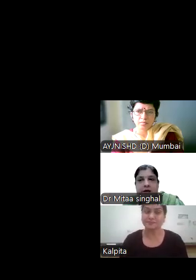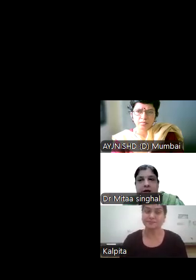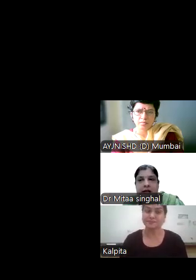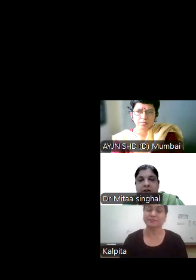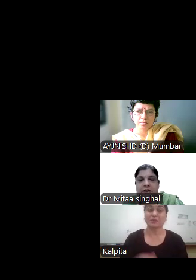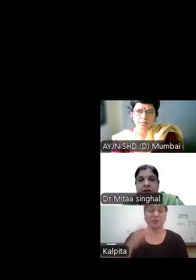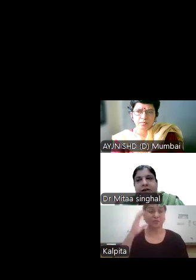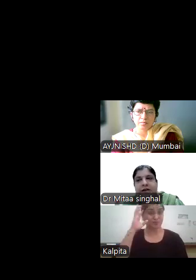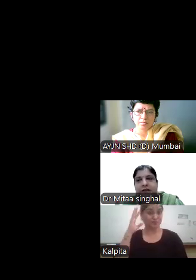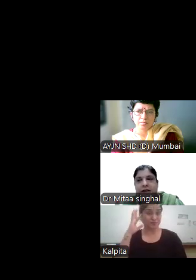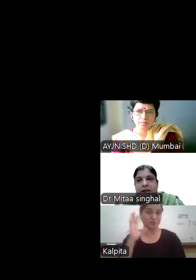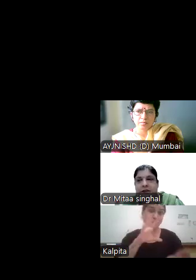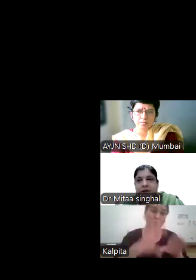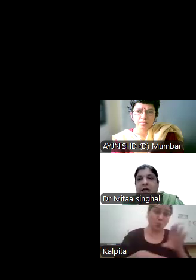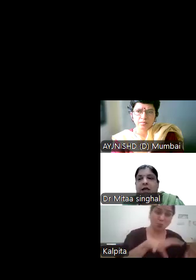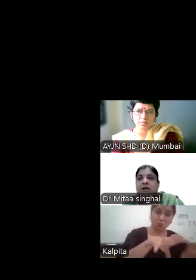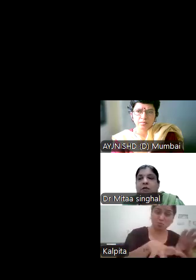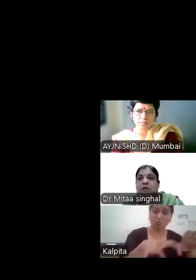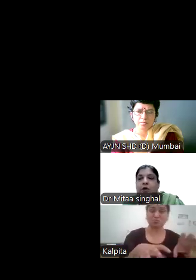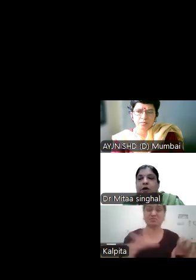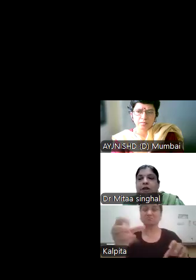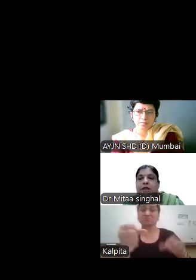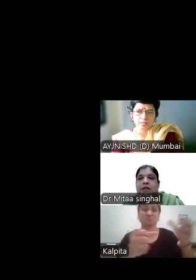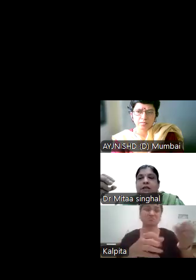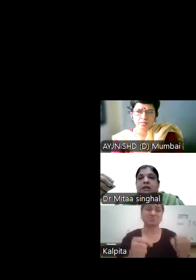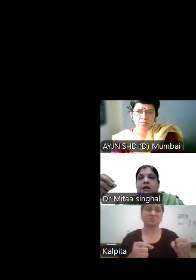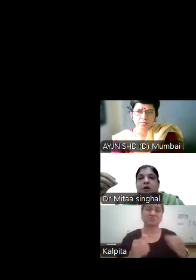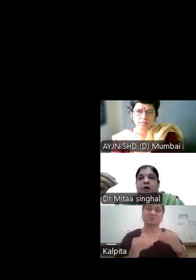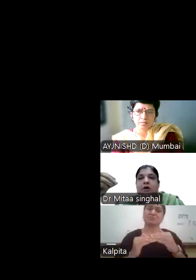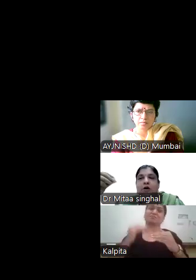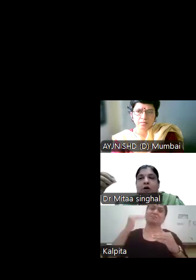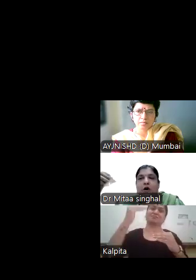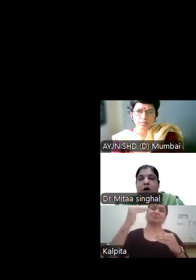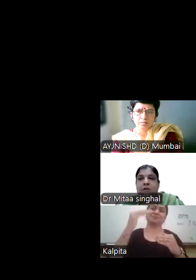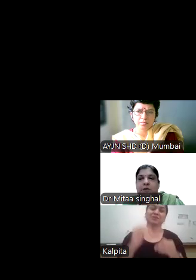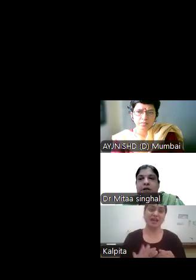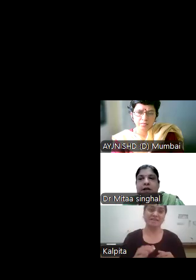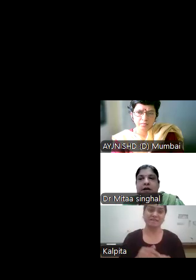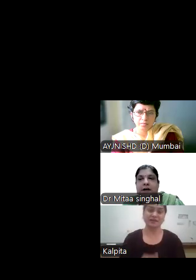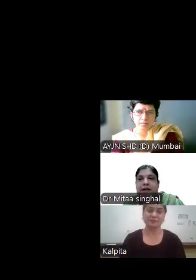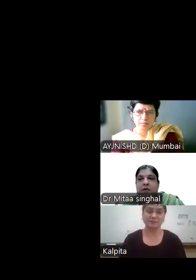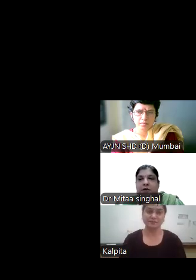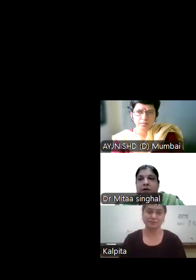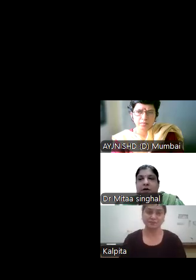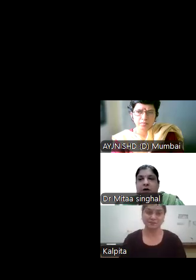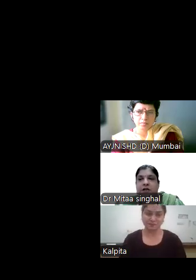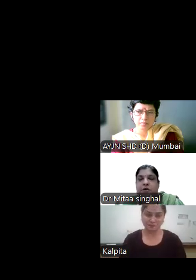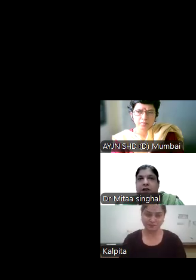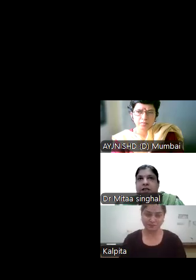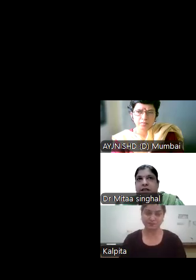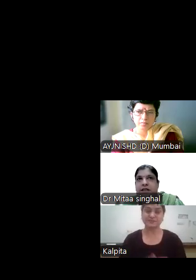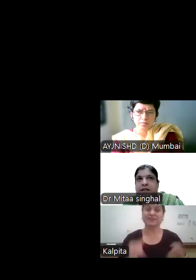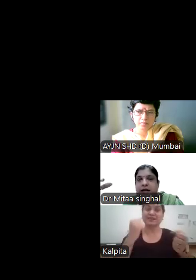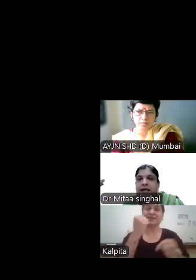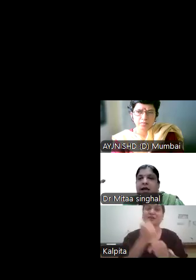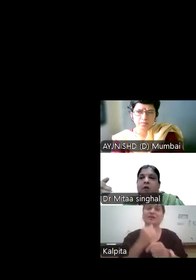milestone, personal social milestone, behavioral milestone, and adaptive. So motor is gross motor and fine motor.